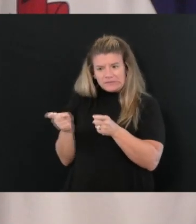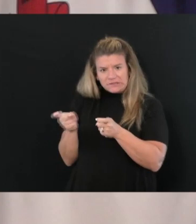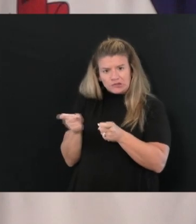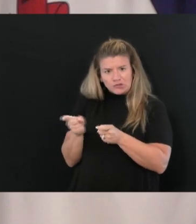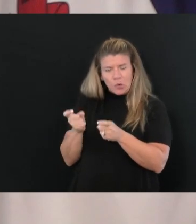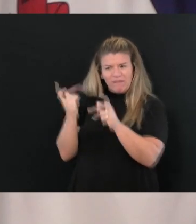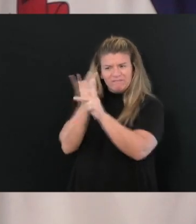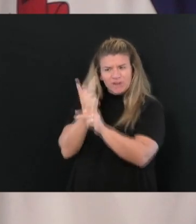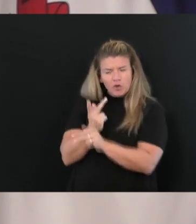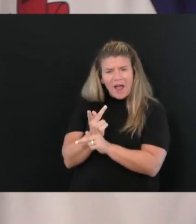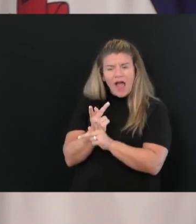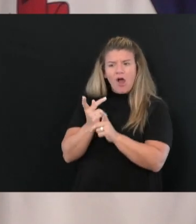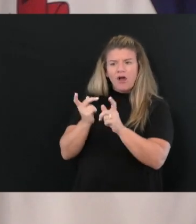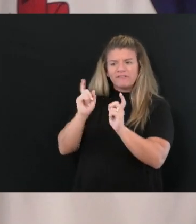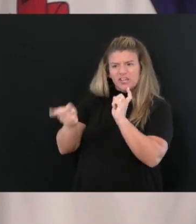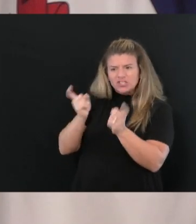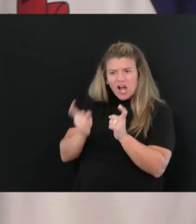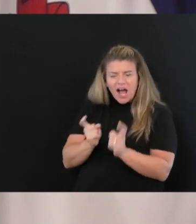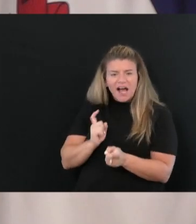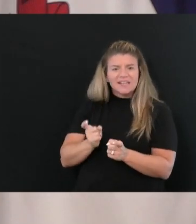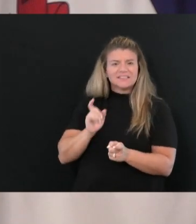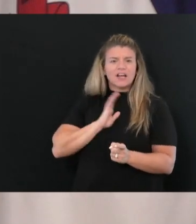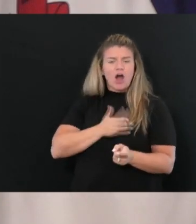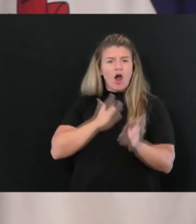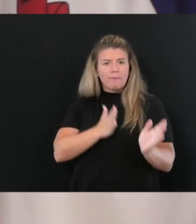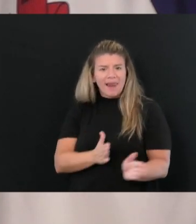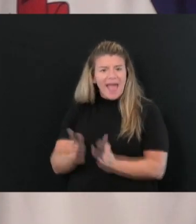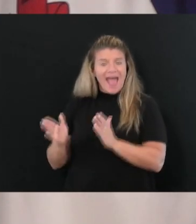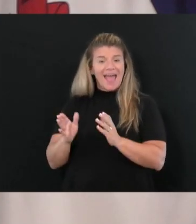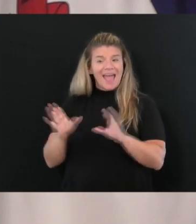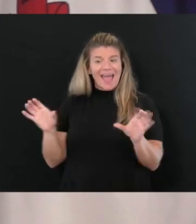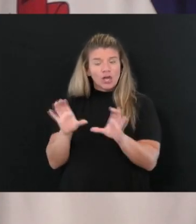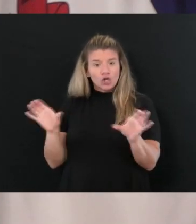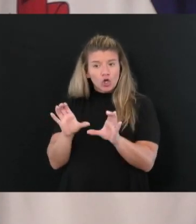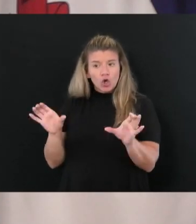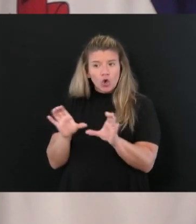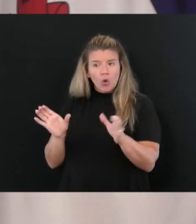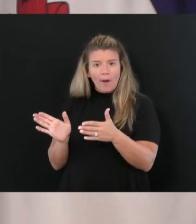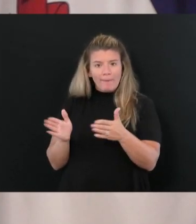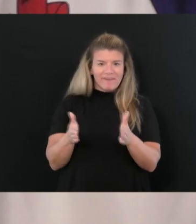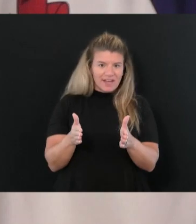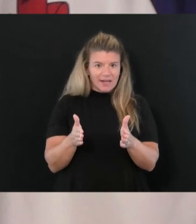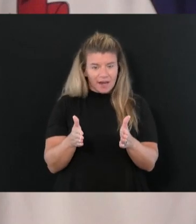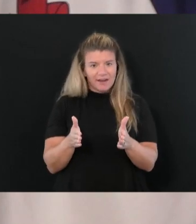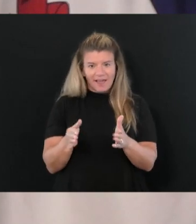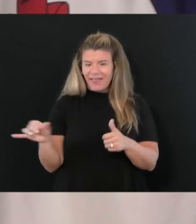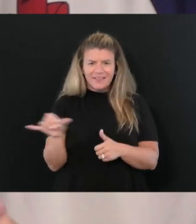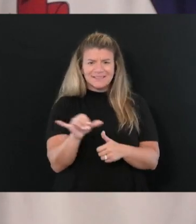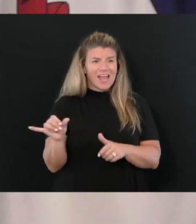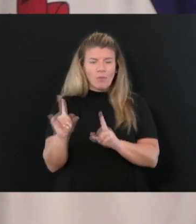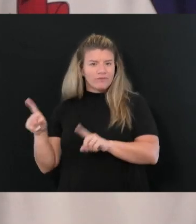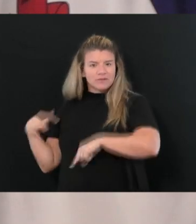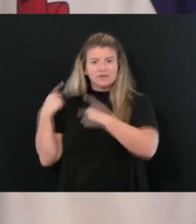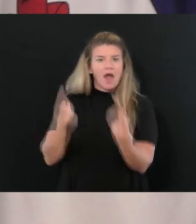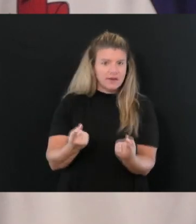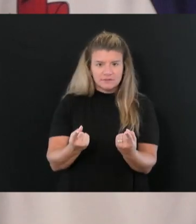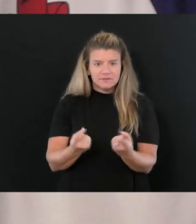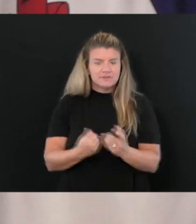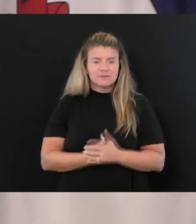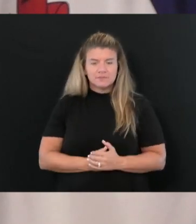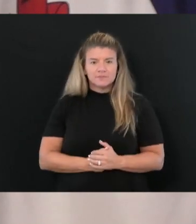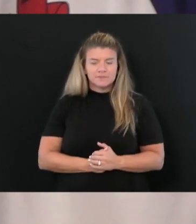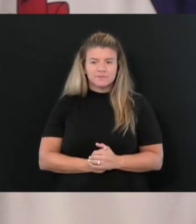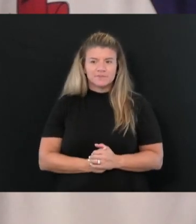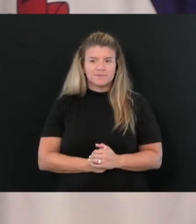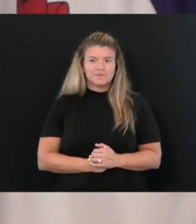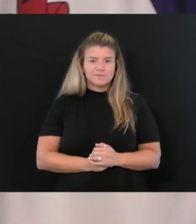bit and adjust and do just the exact same pivoting that we've done over and over and over.